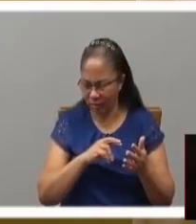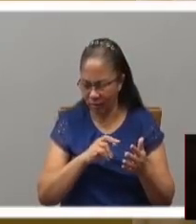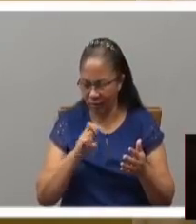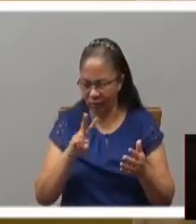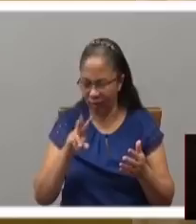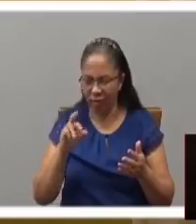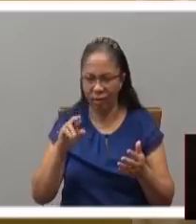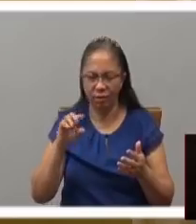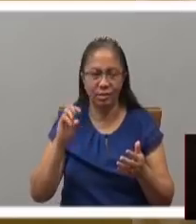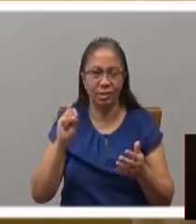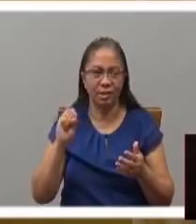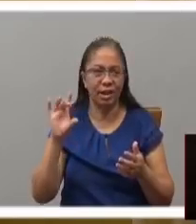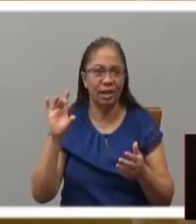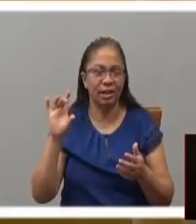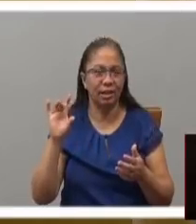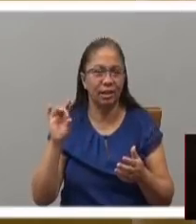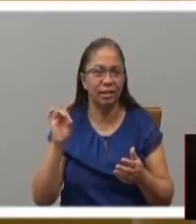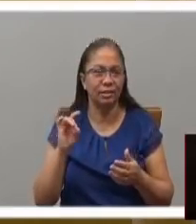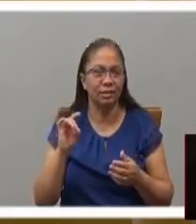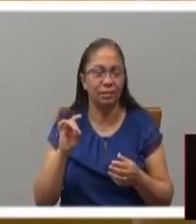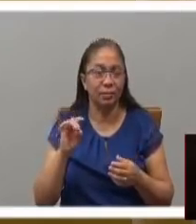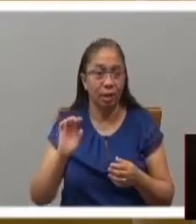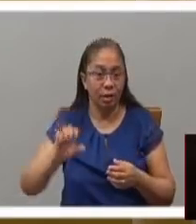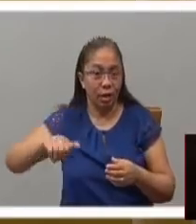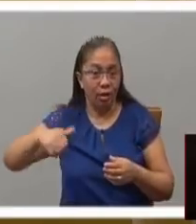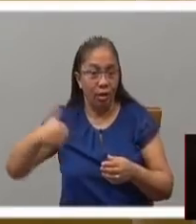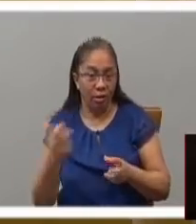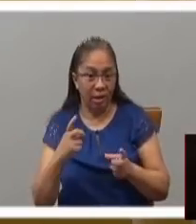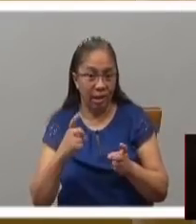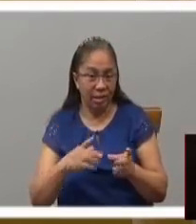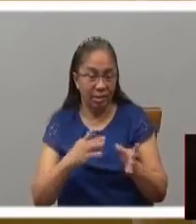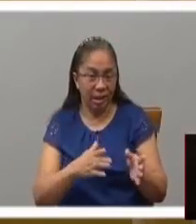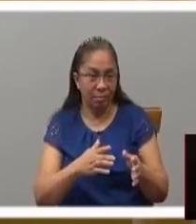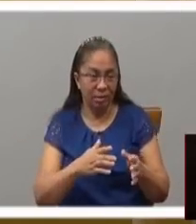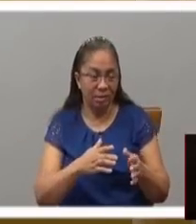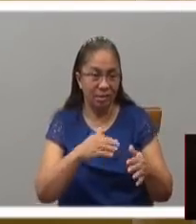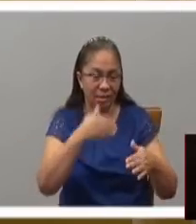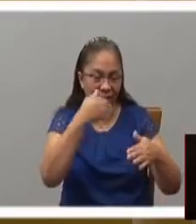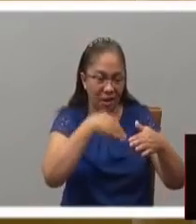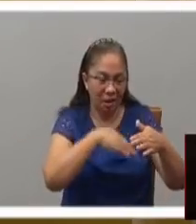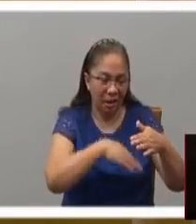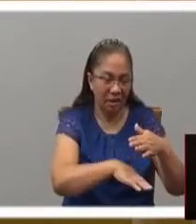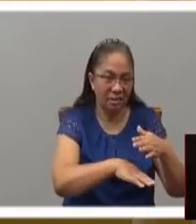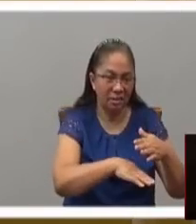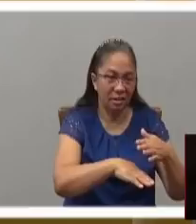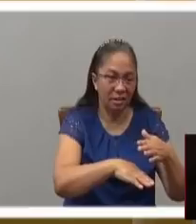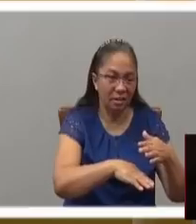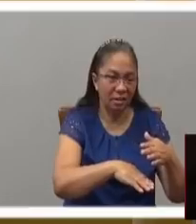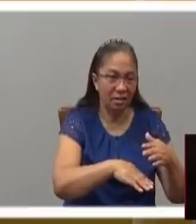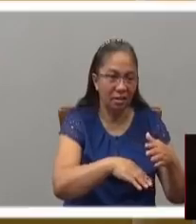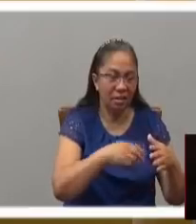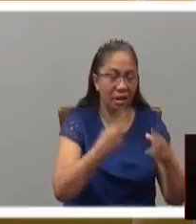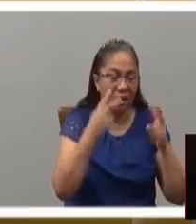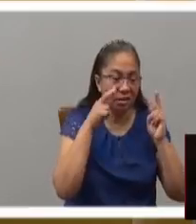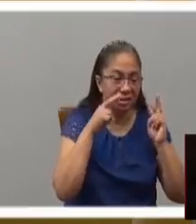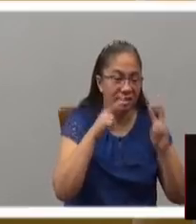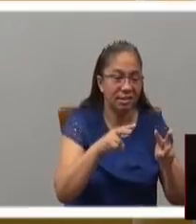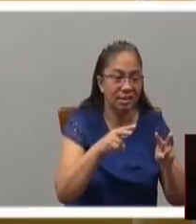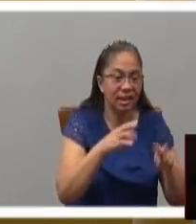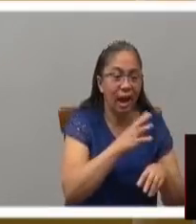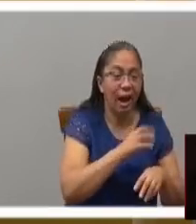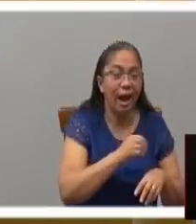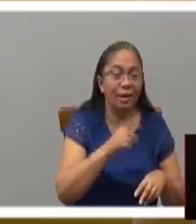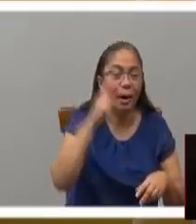chapter that tells us, "Then the other disciple also went in, and he did what? He saw and